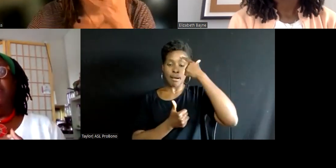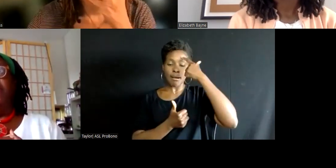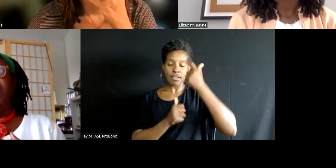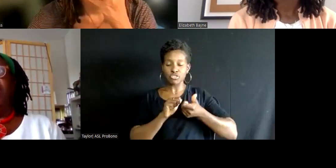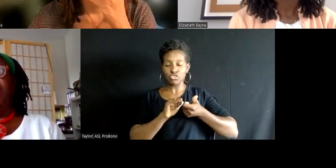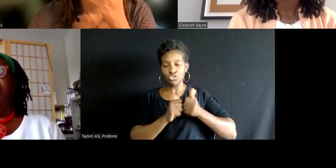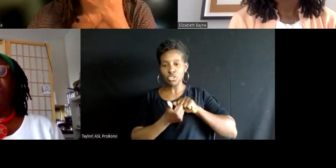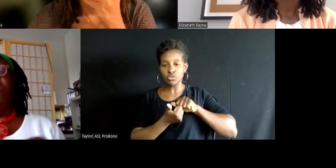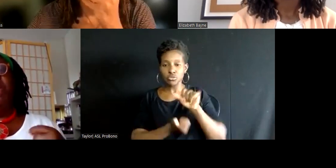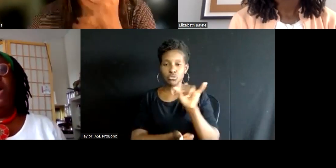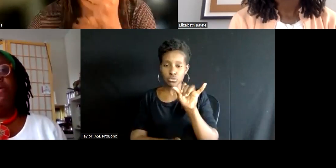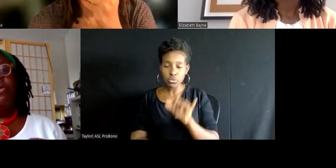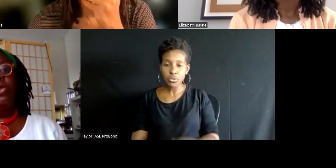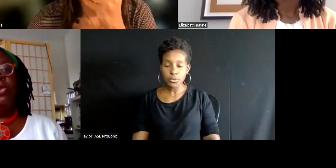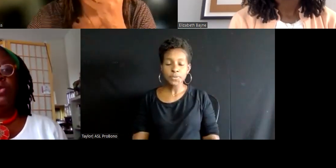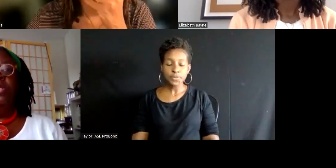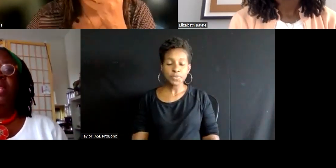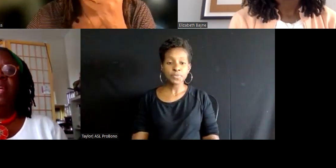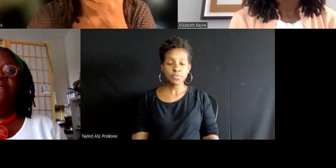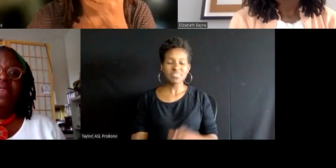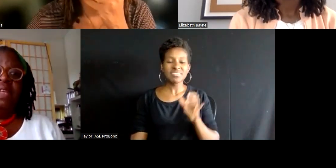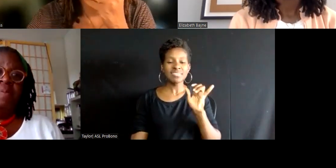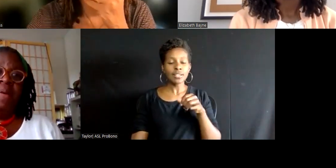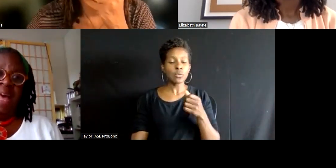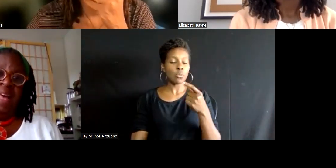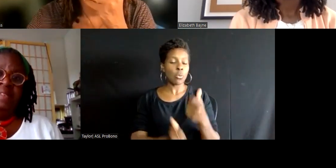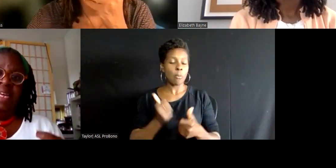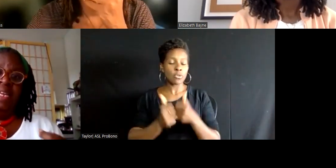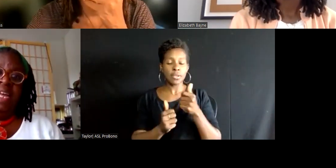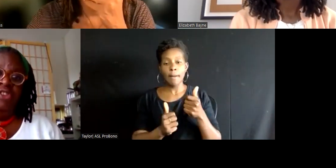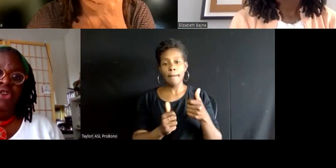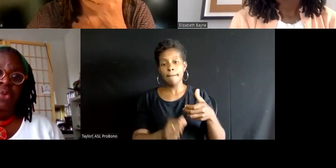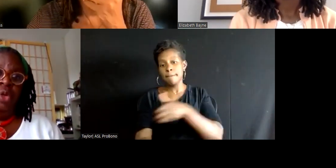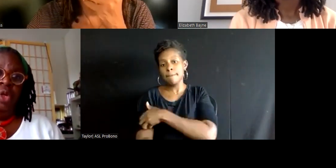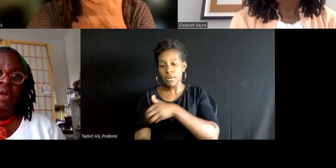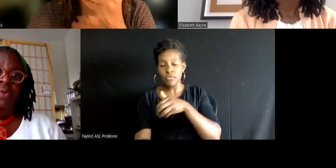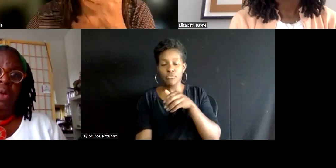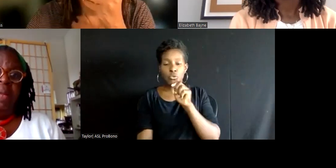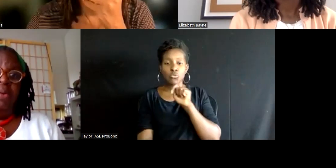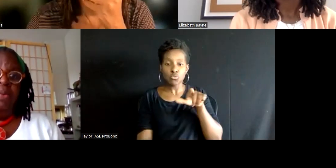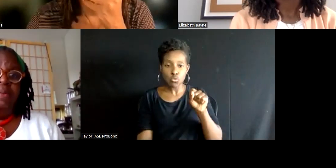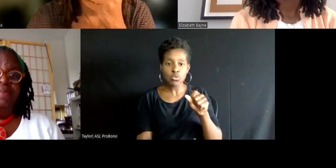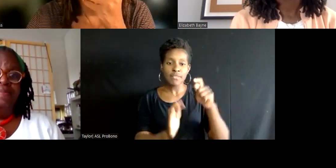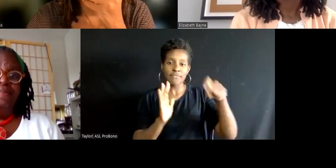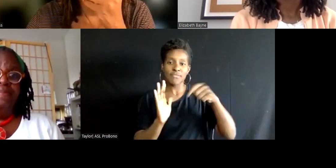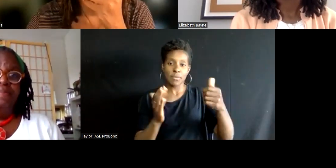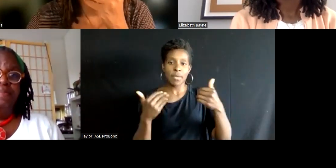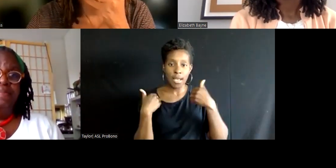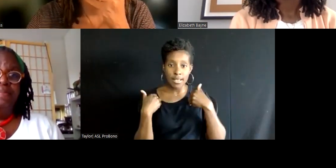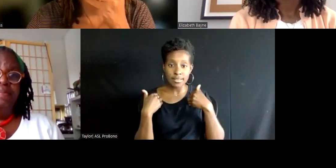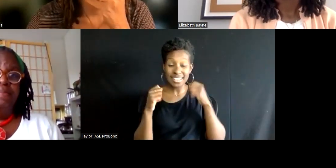the most powerful tools that film has and can do with Black women.